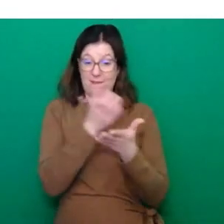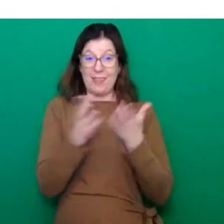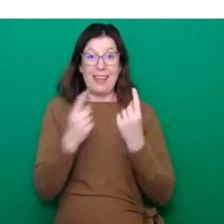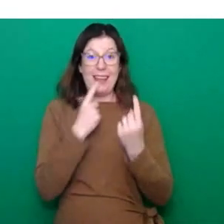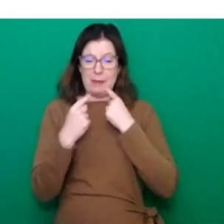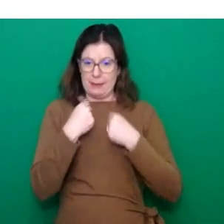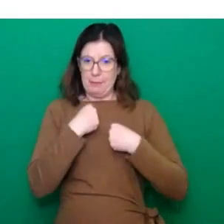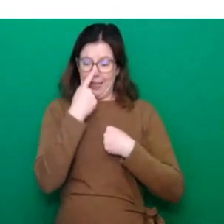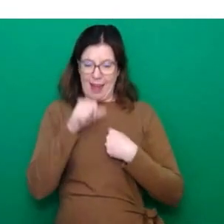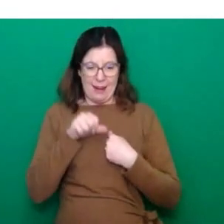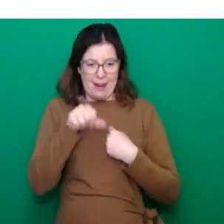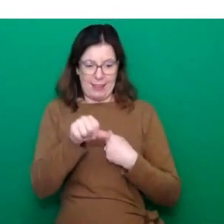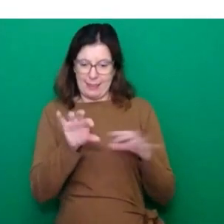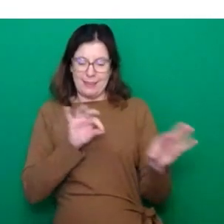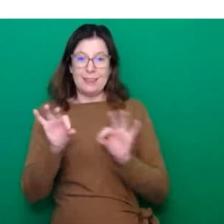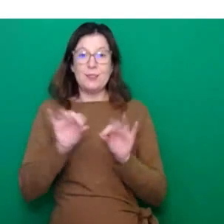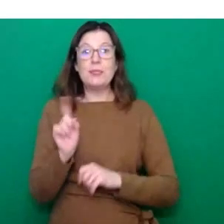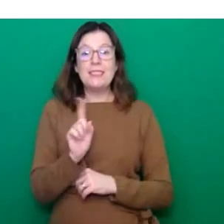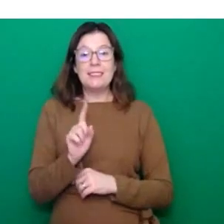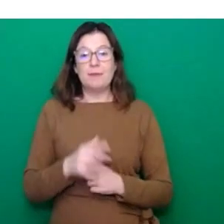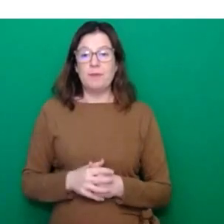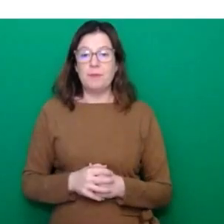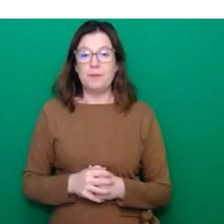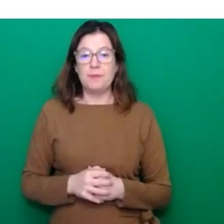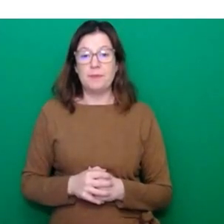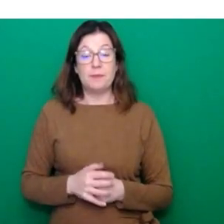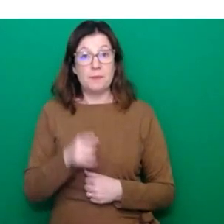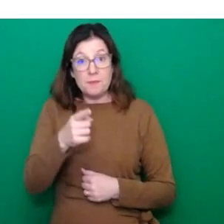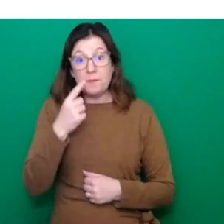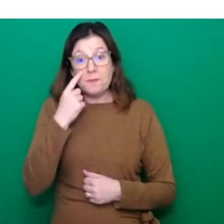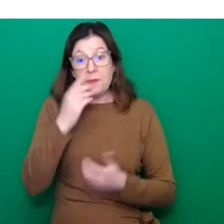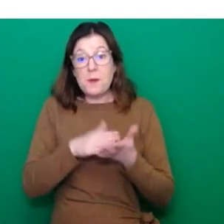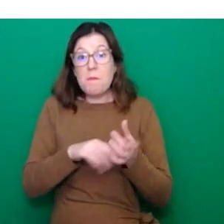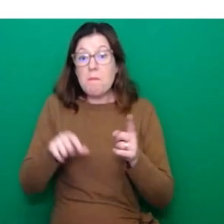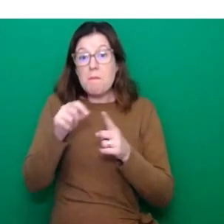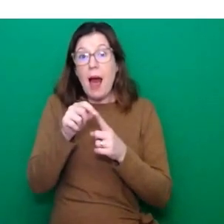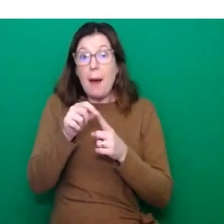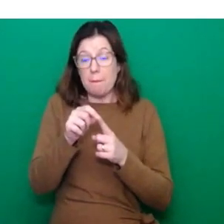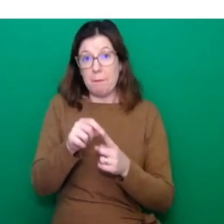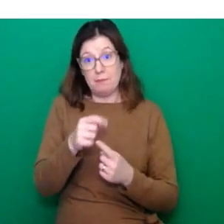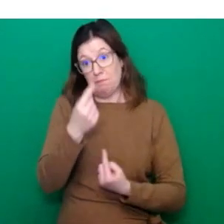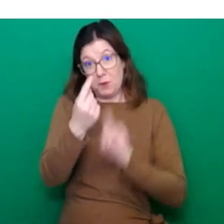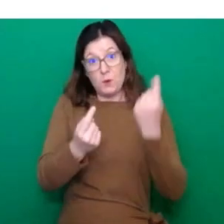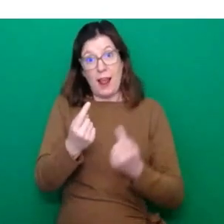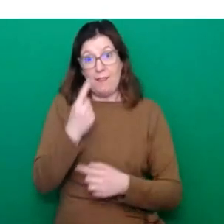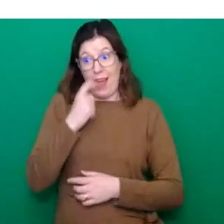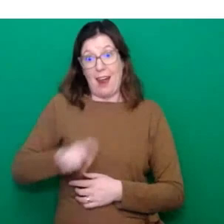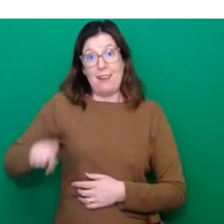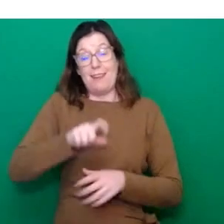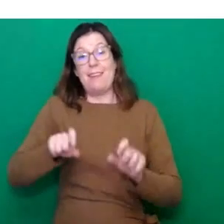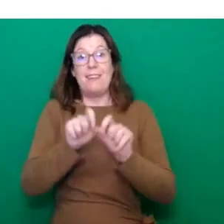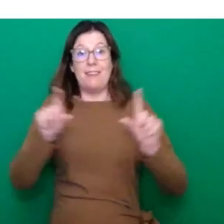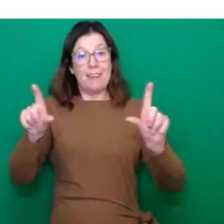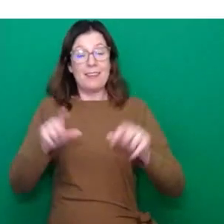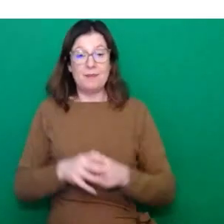options are. You can have a look at this map and check it out for yourself, and do that. Don't let it make you lose focus from our